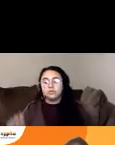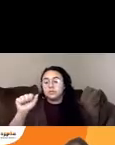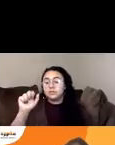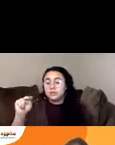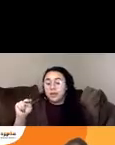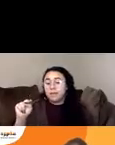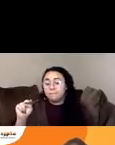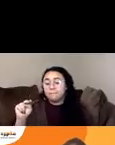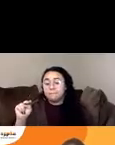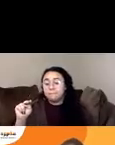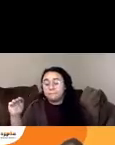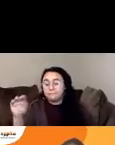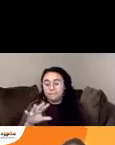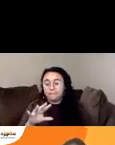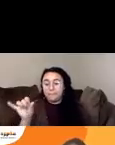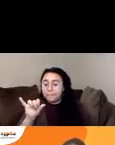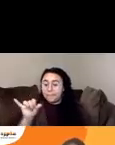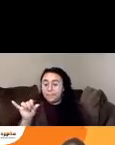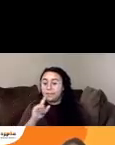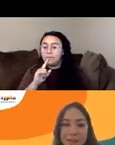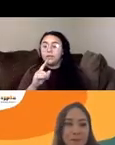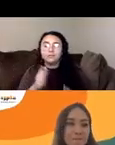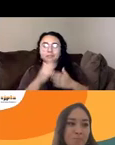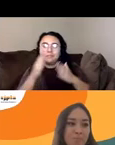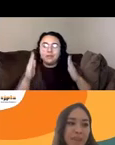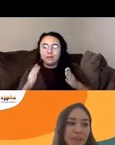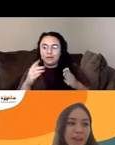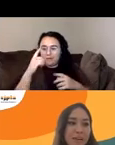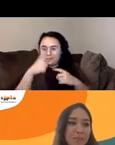just so we can get some of our awesome partner faces up here.